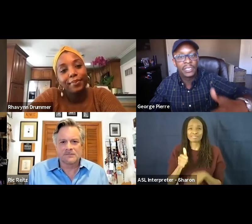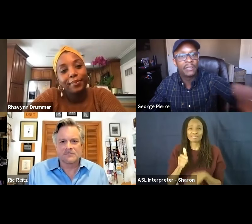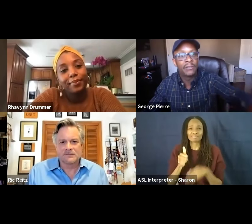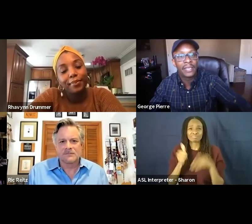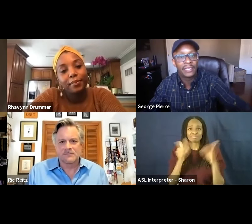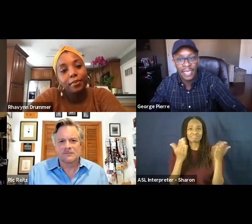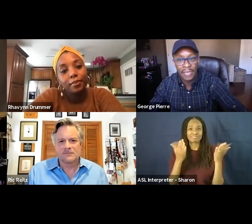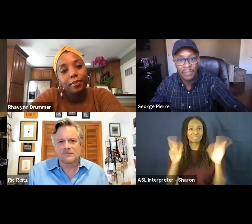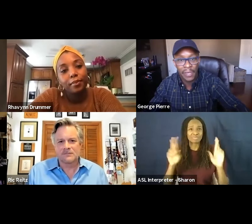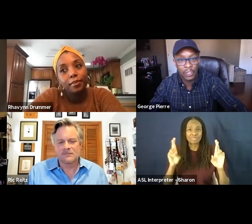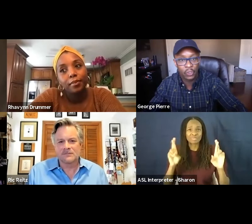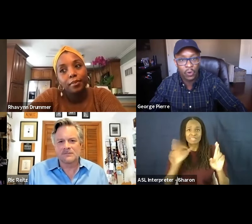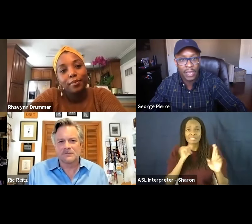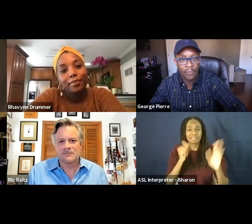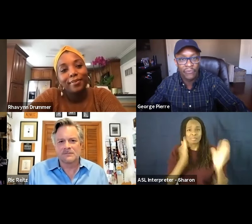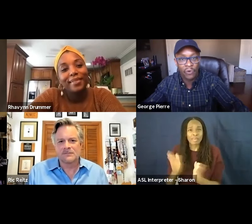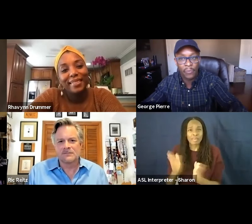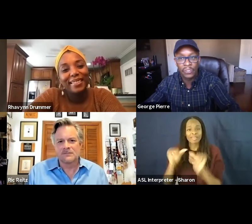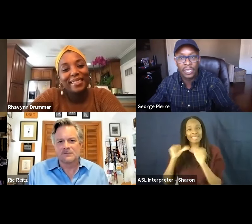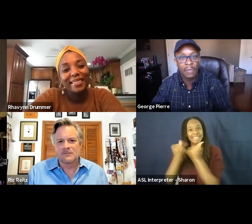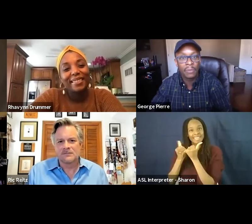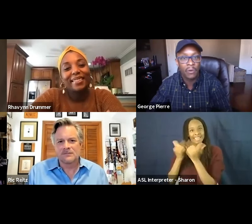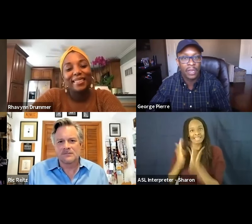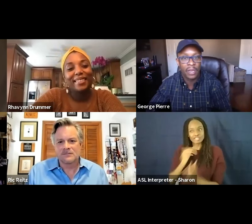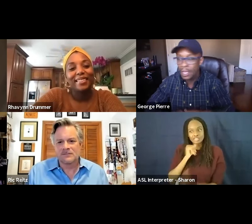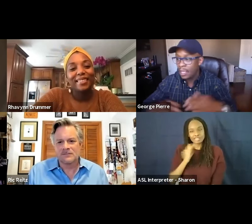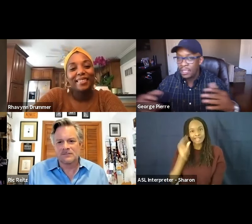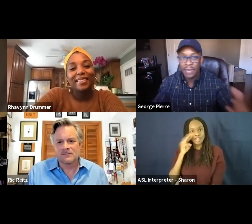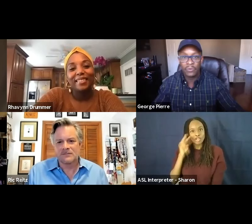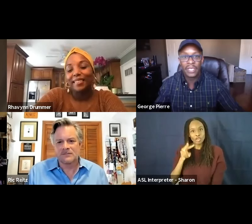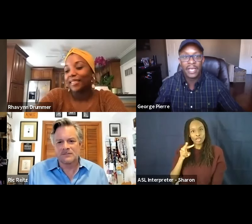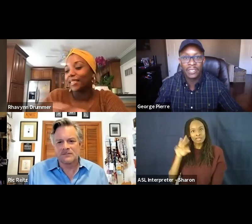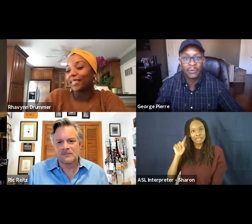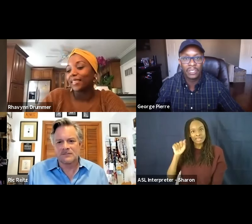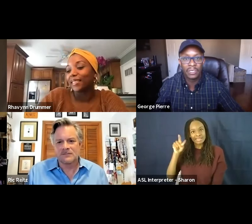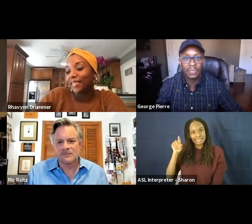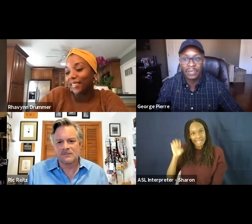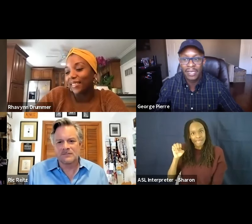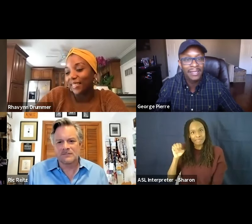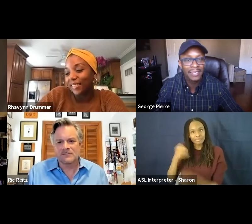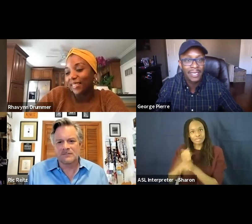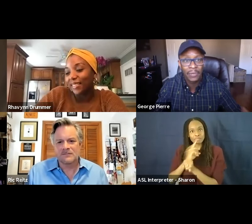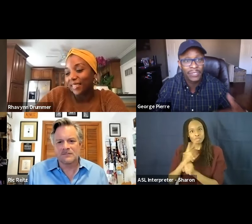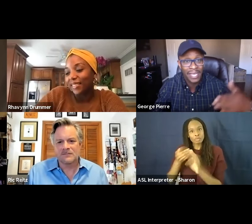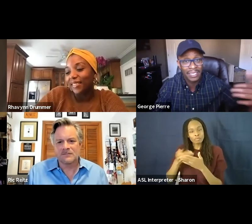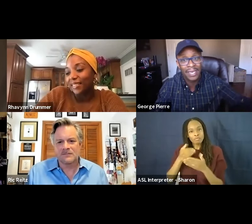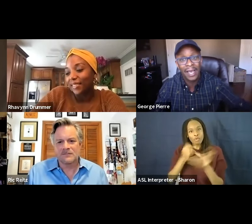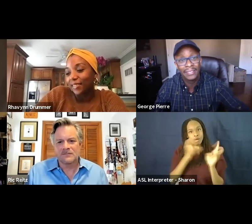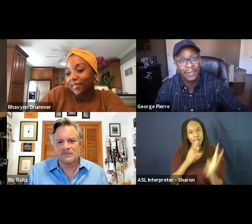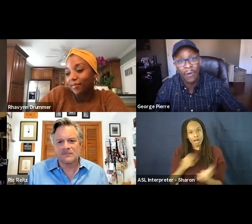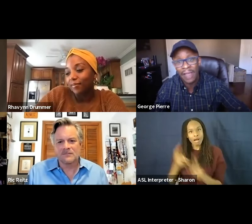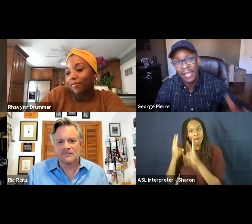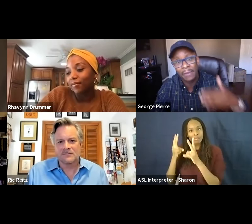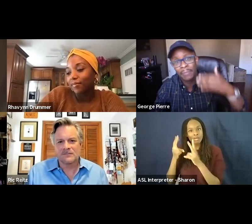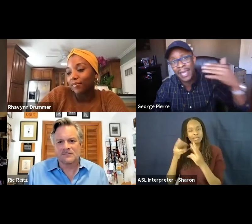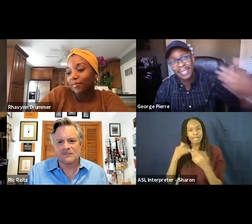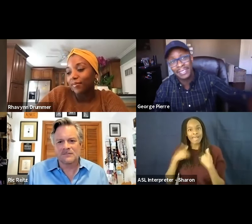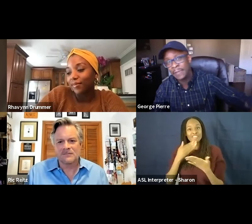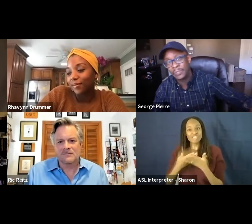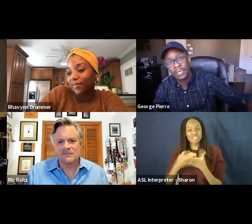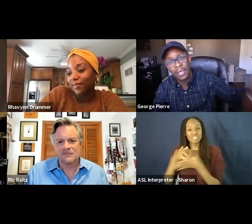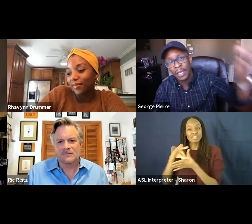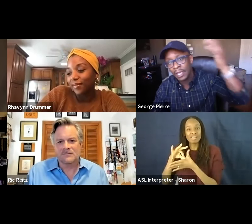agent didn't look at the tape to make sure that before the person uploaded, that it was good content, that there was actually content on it. I've gotten